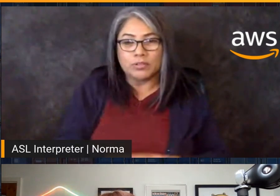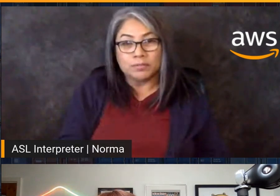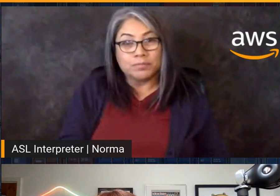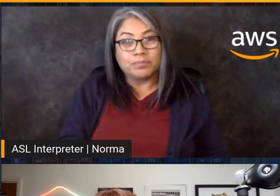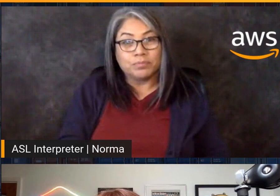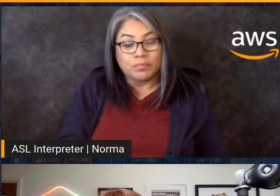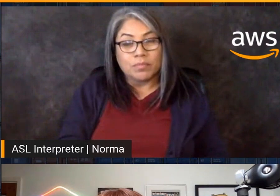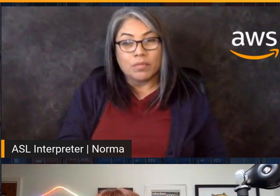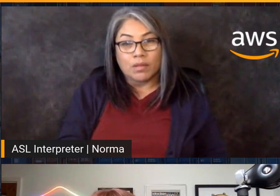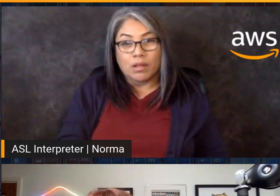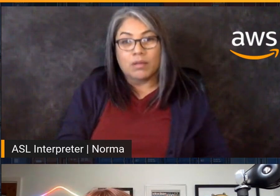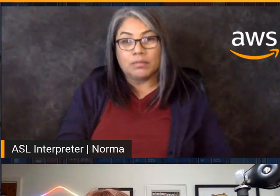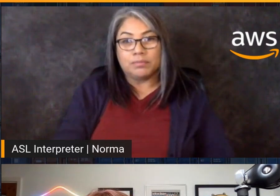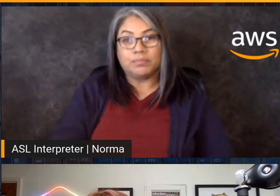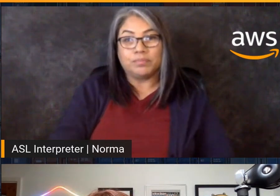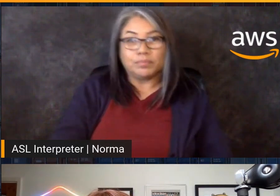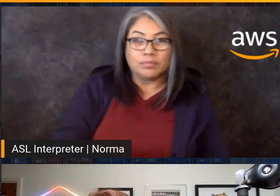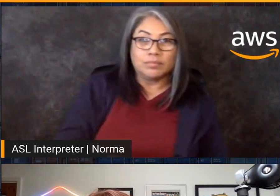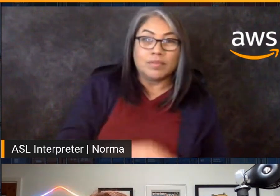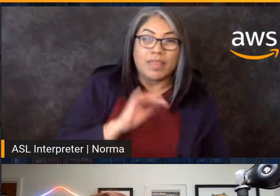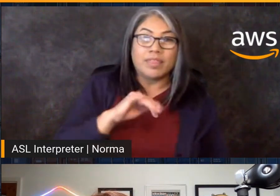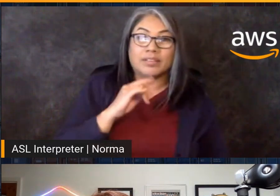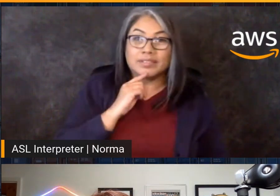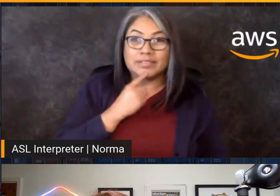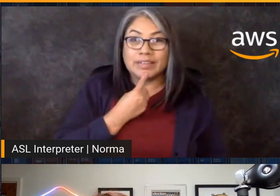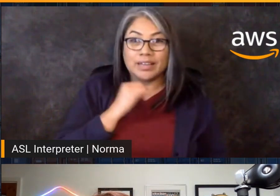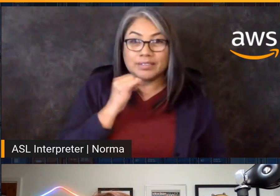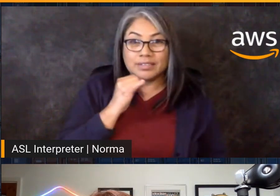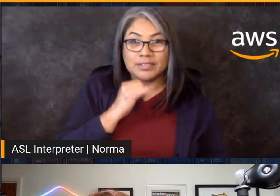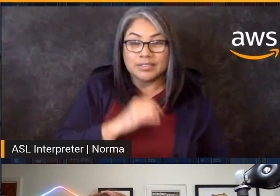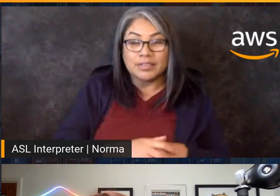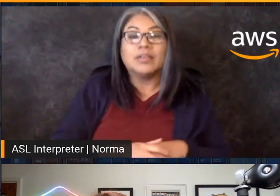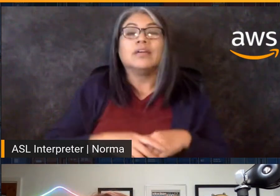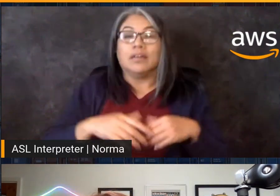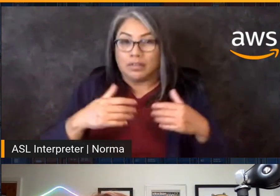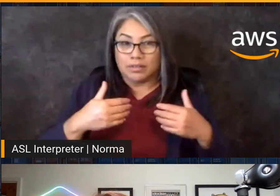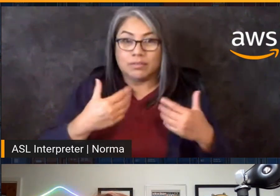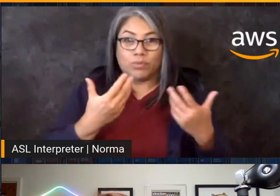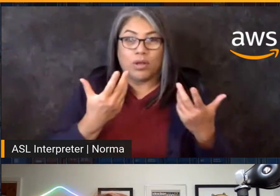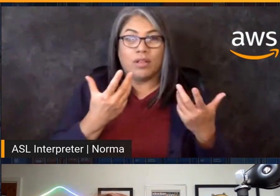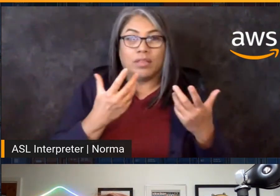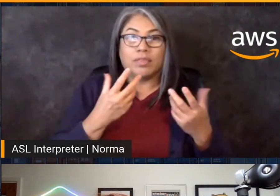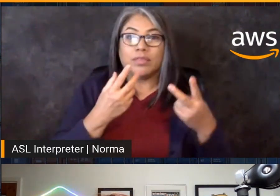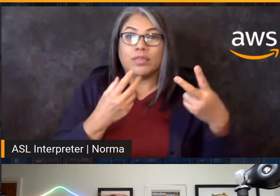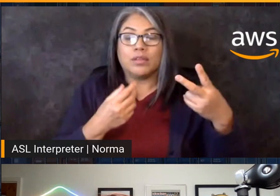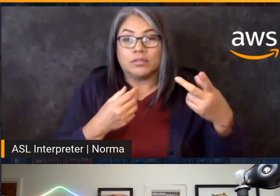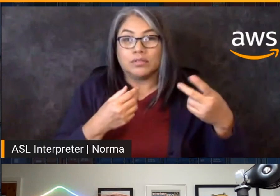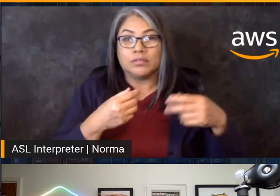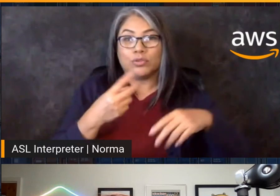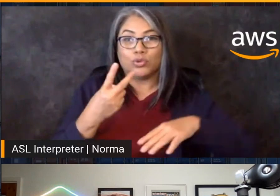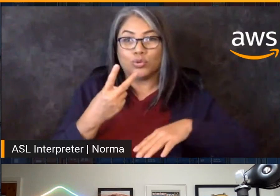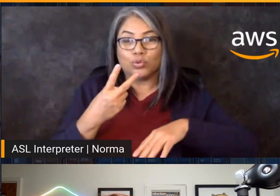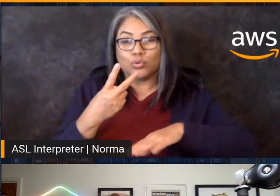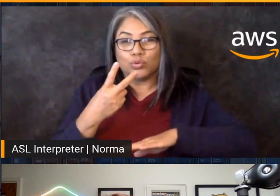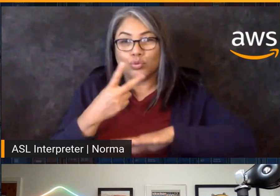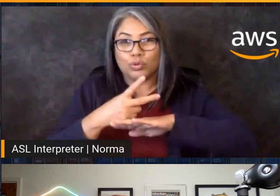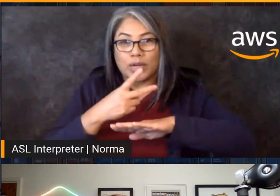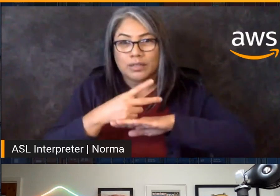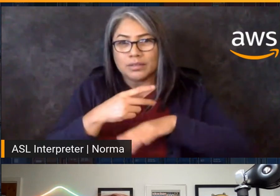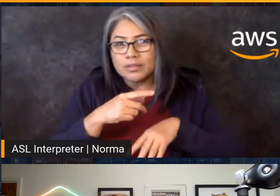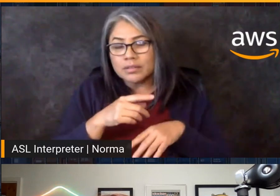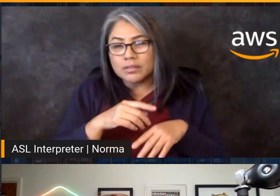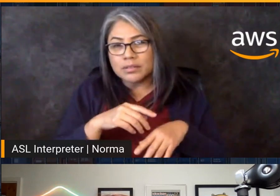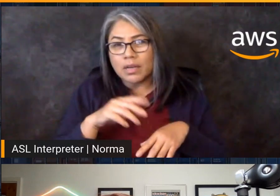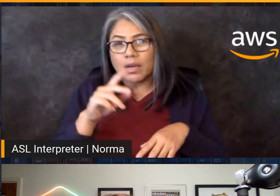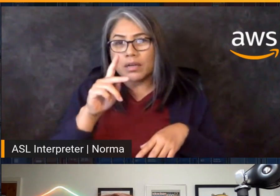Tuesday. That's intense. Yeah, no, there are a lot of, there's 2 day zeros at Kubecon this year, so it's a little